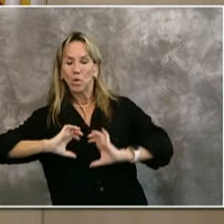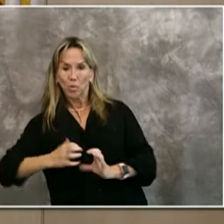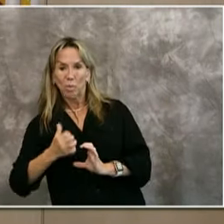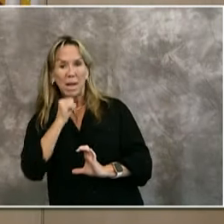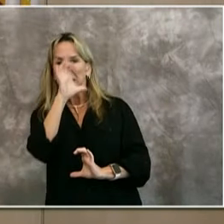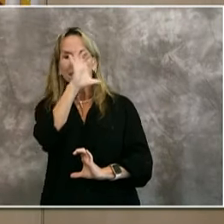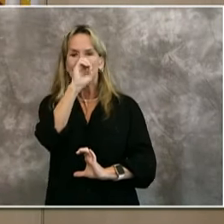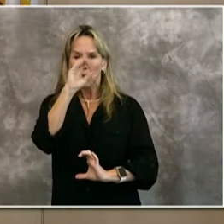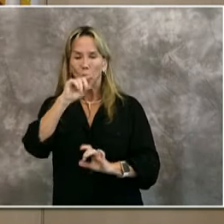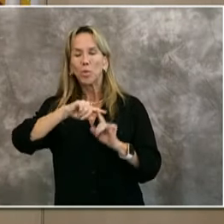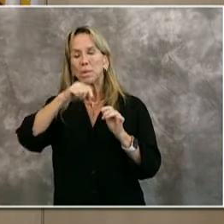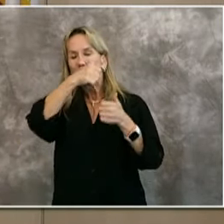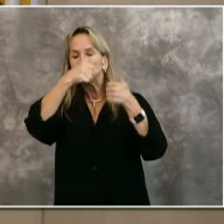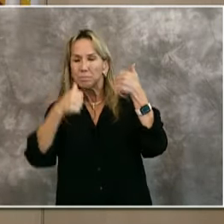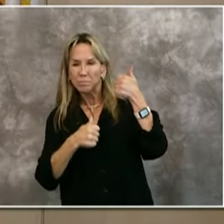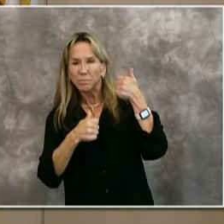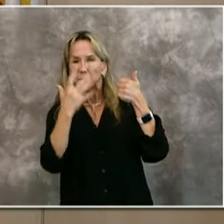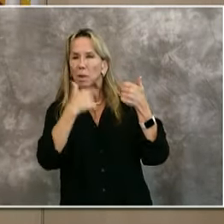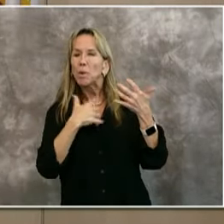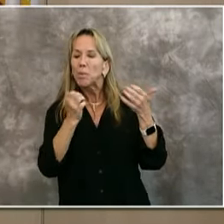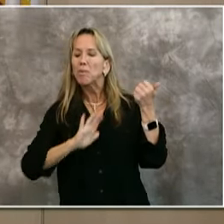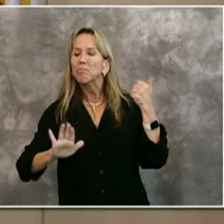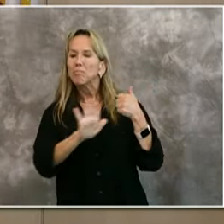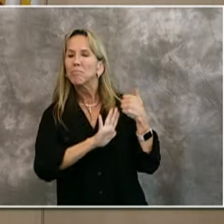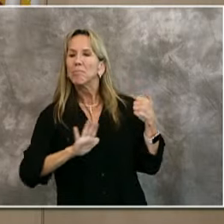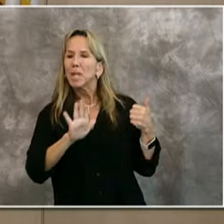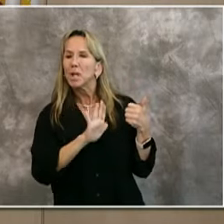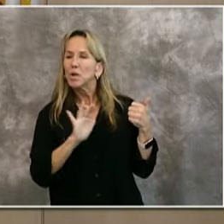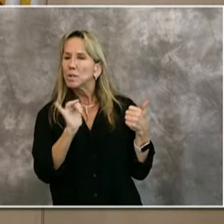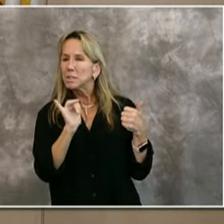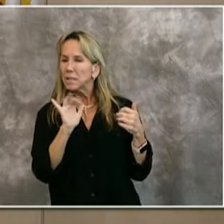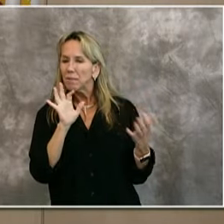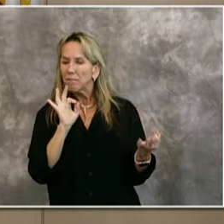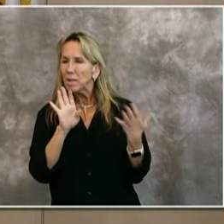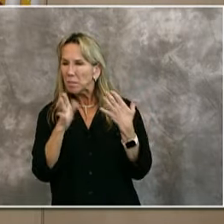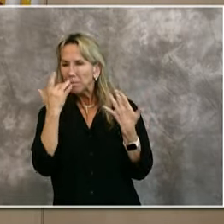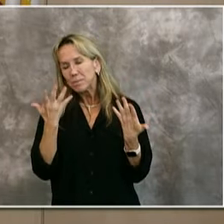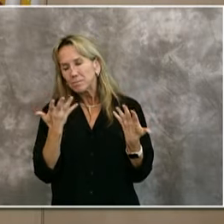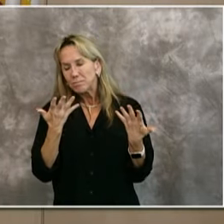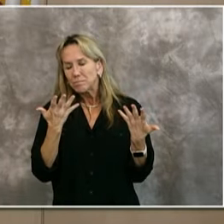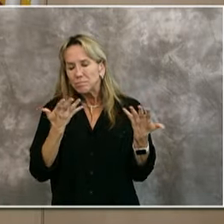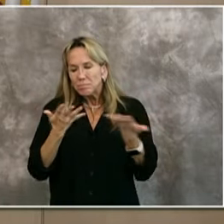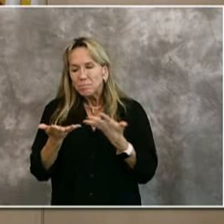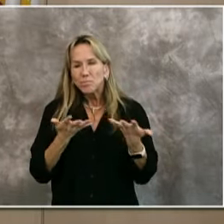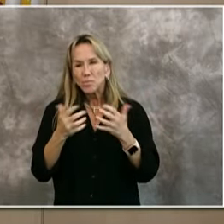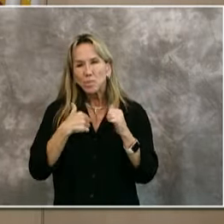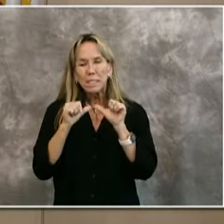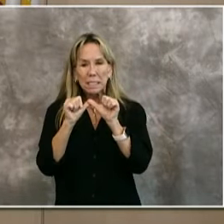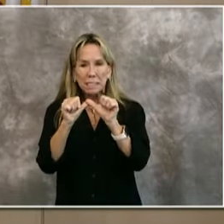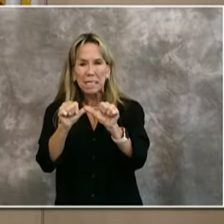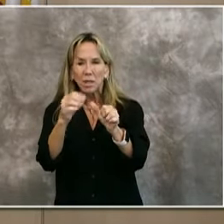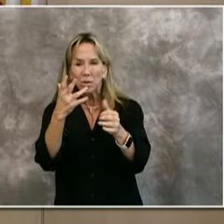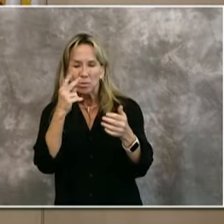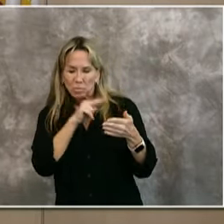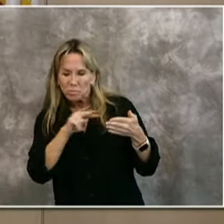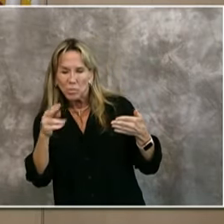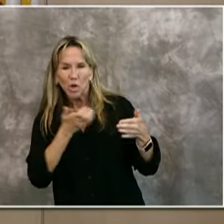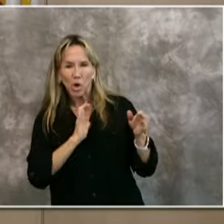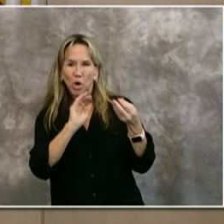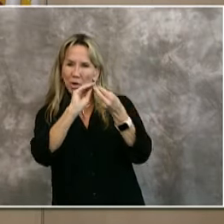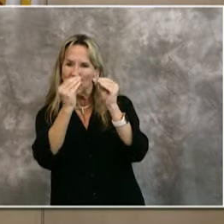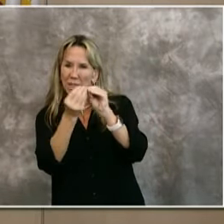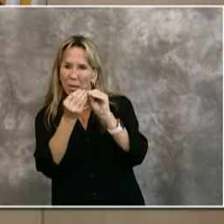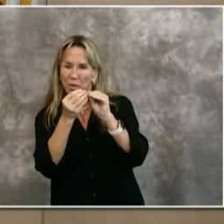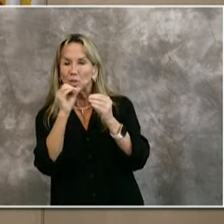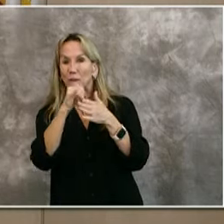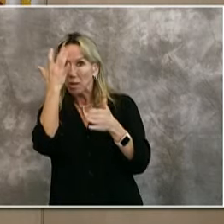CEOs yesterday because we were getting their feedback as it is a continual process on our metrics. So that was